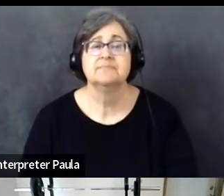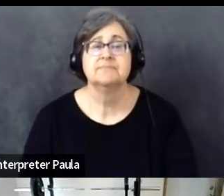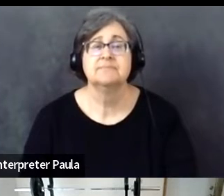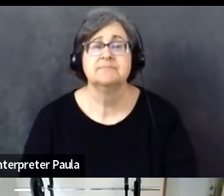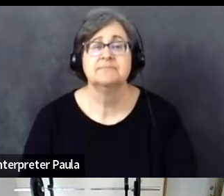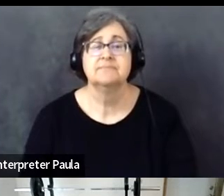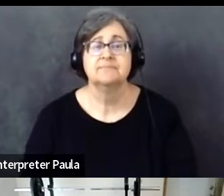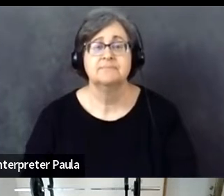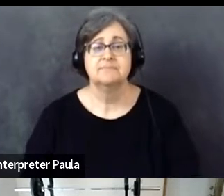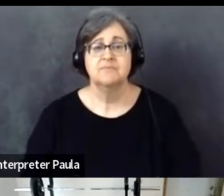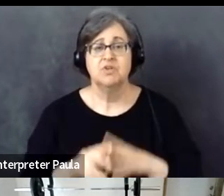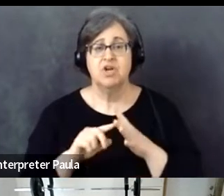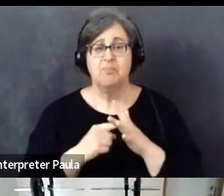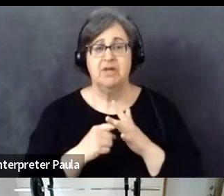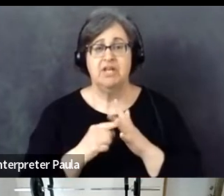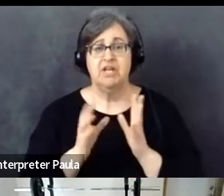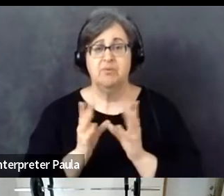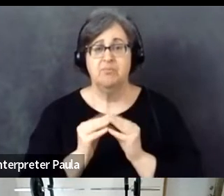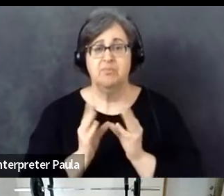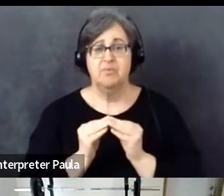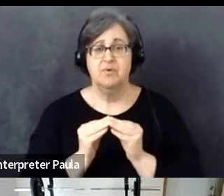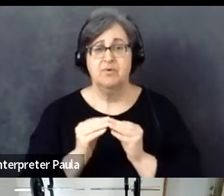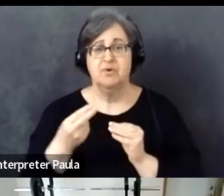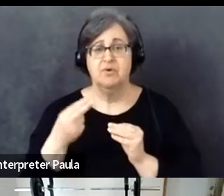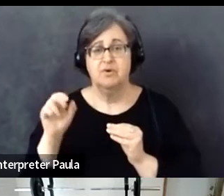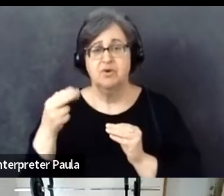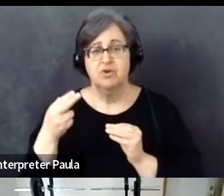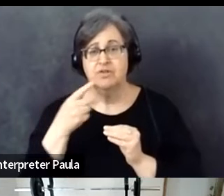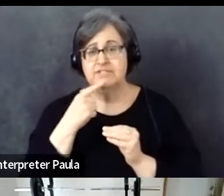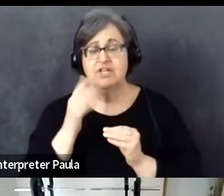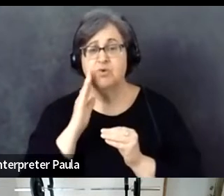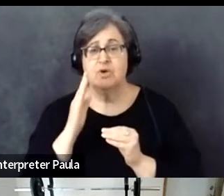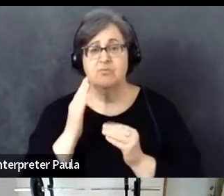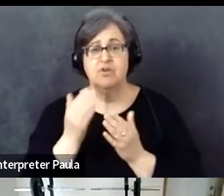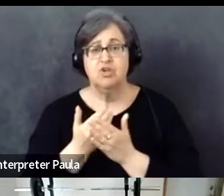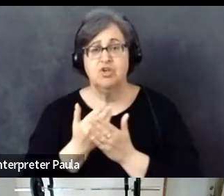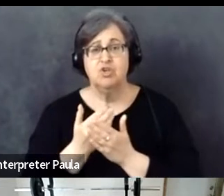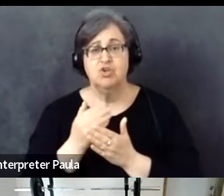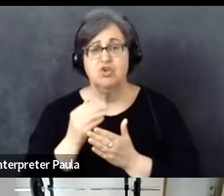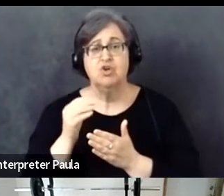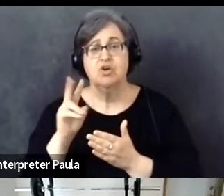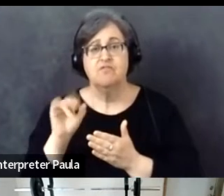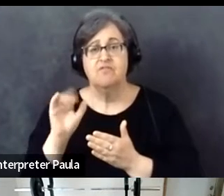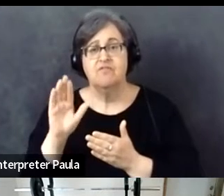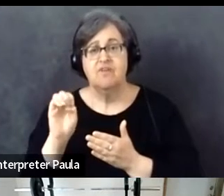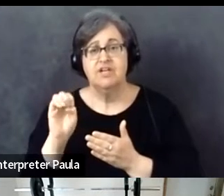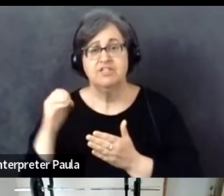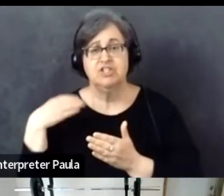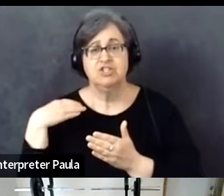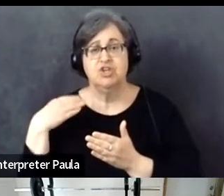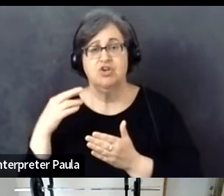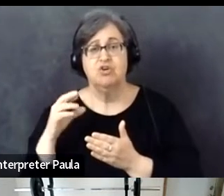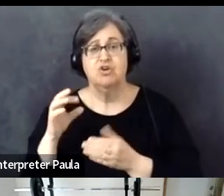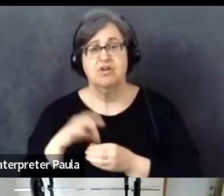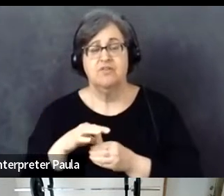At the beginning of the meeting, Hugh said that he's going to be the new re-elect vice chair. I do